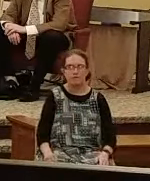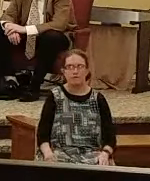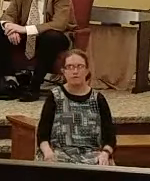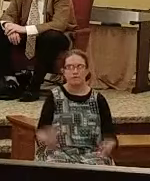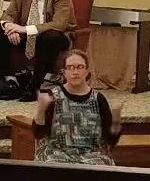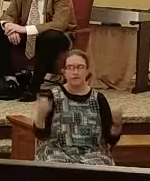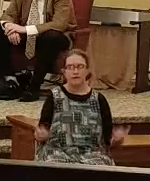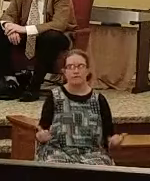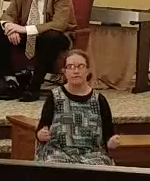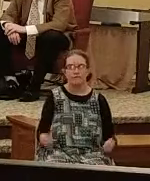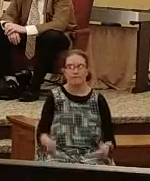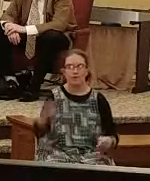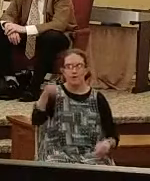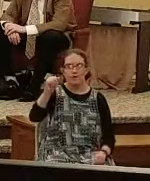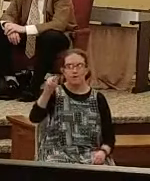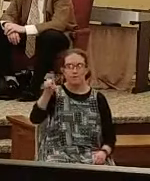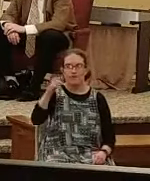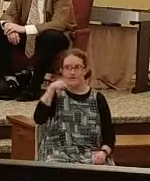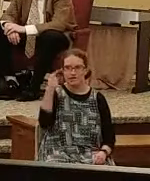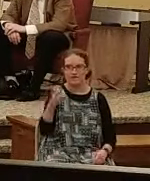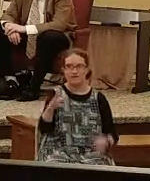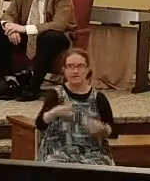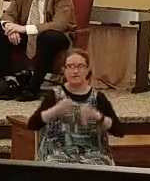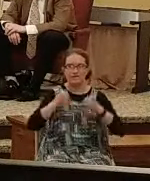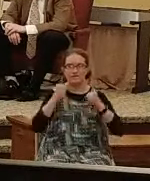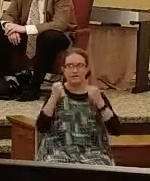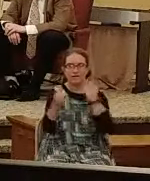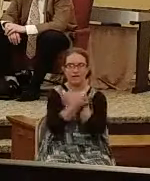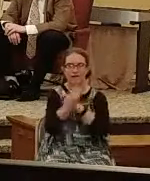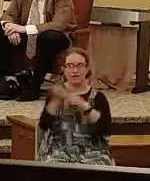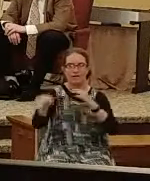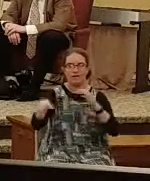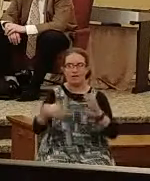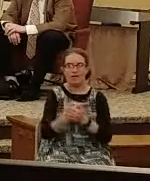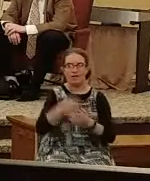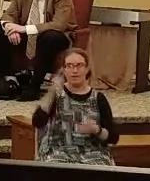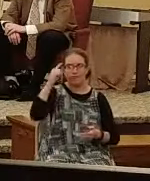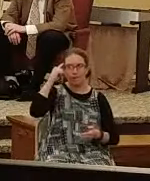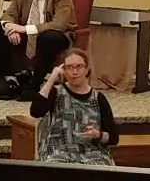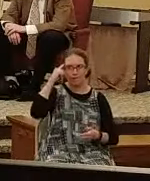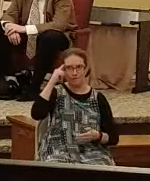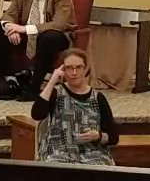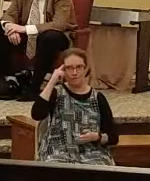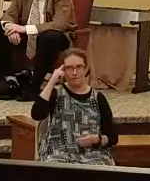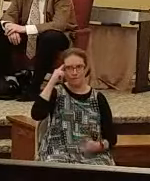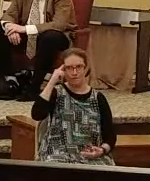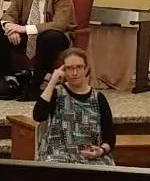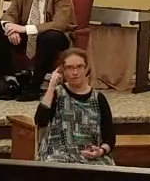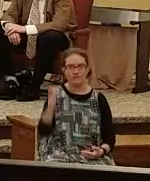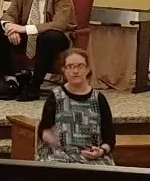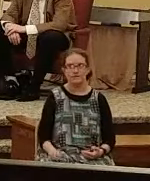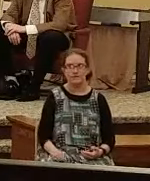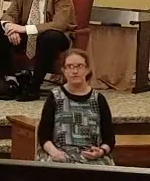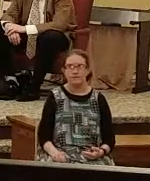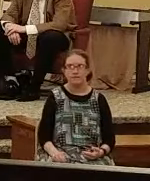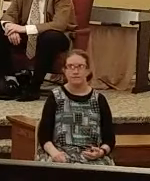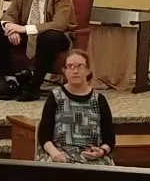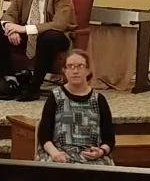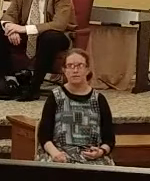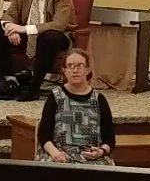Now, Paul said, I take captive every thought of my mind